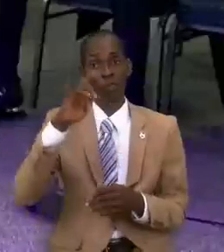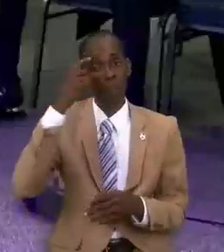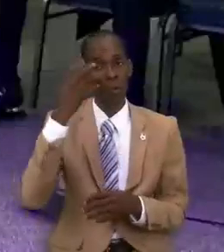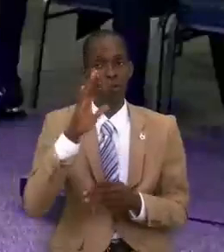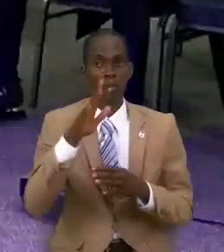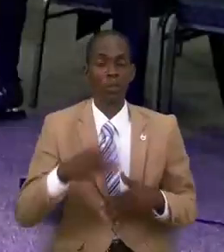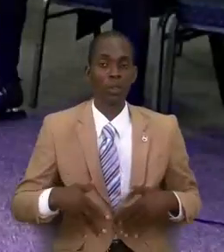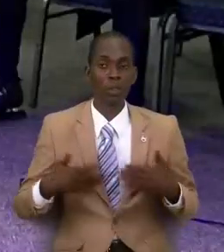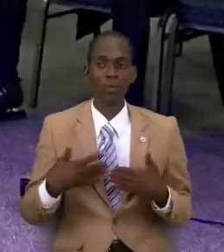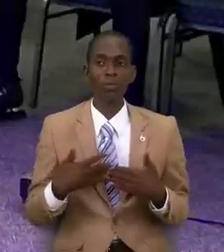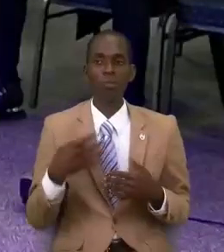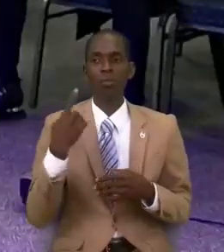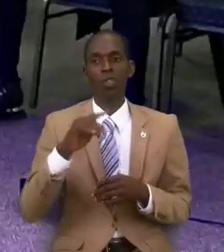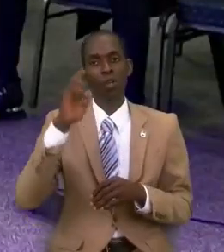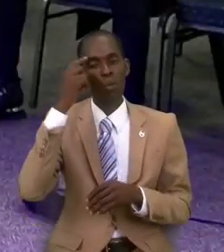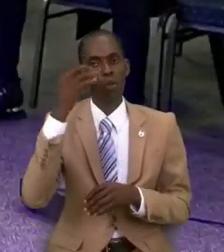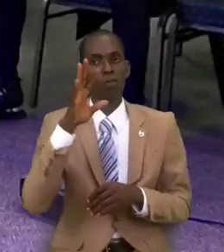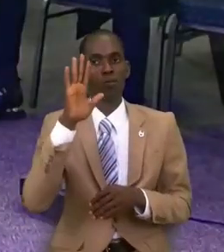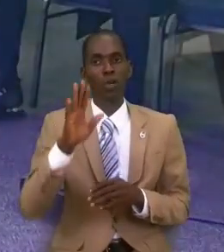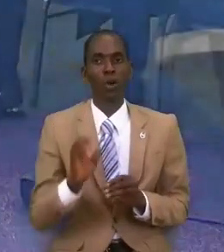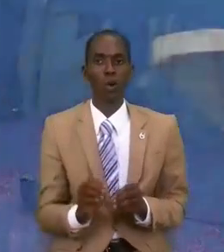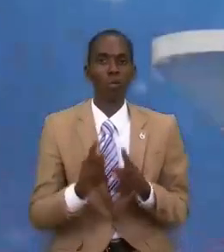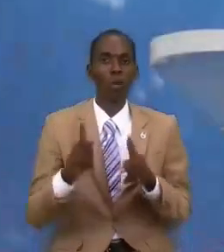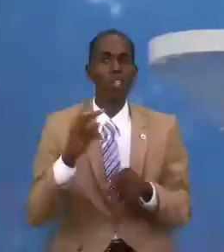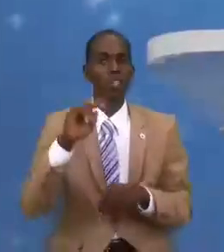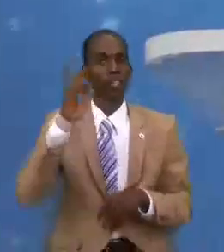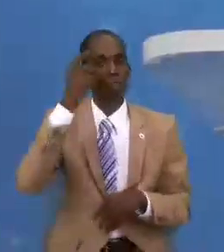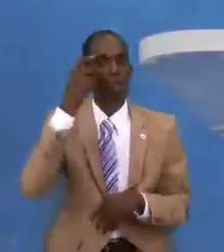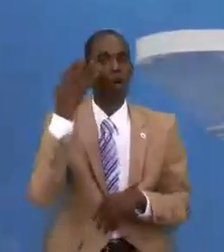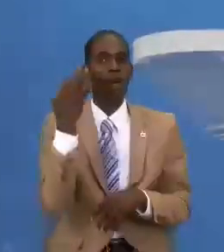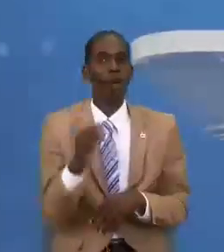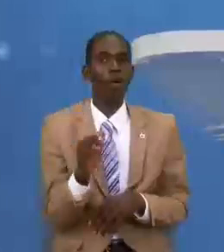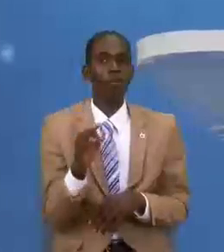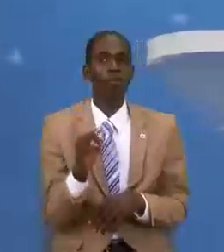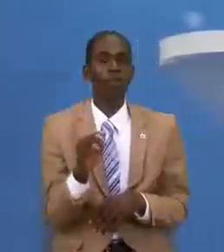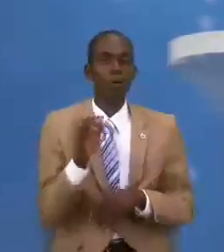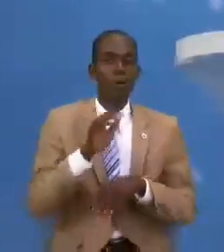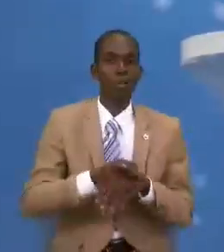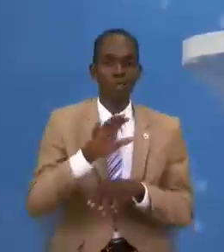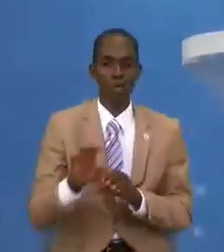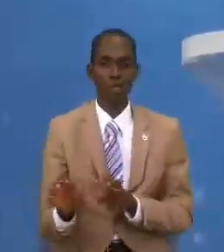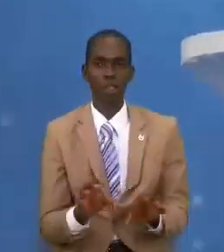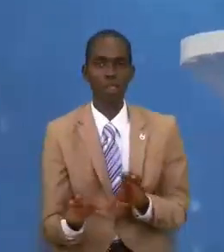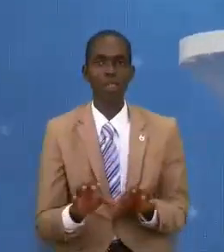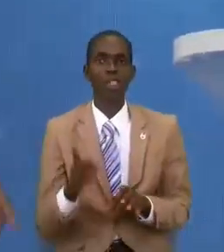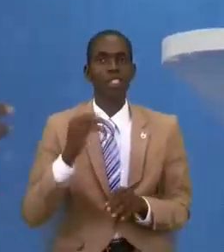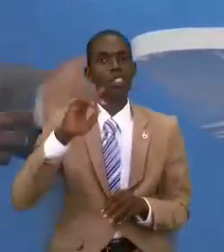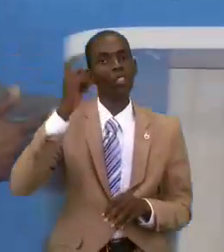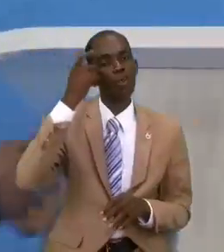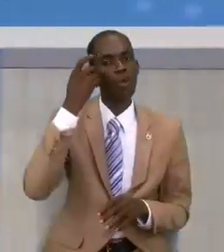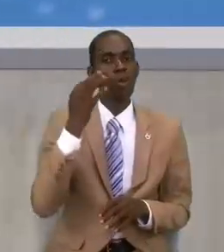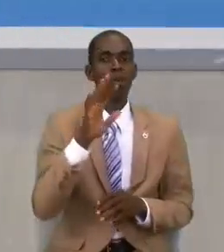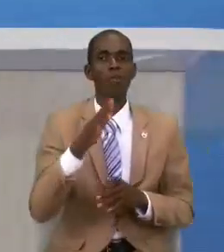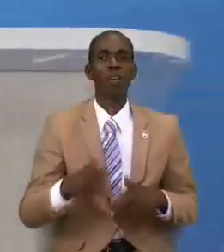the government of all your activities, the government of your life is now laid upon a